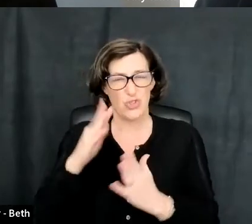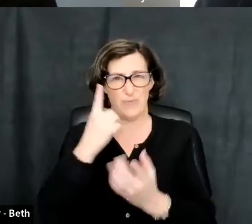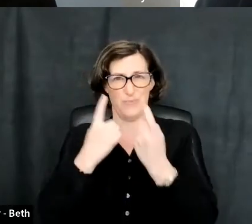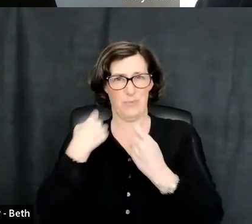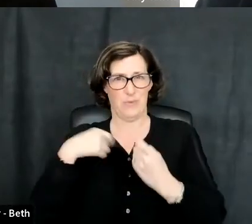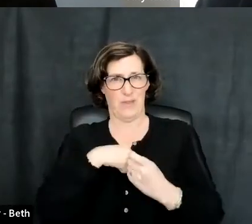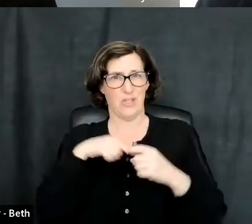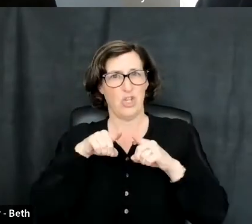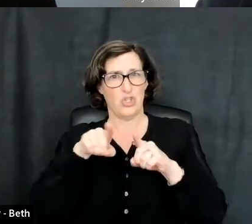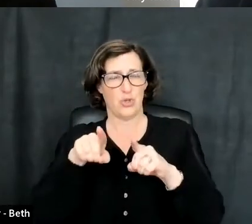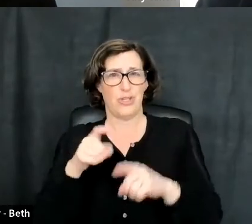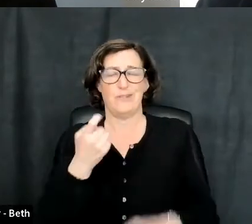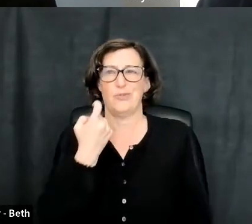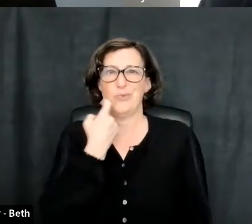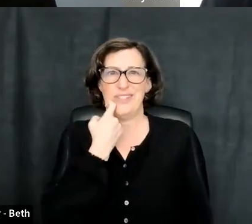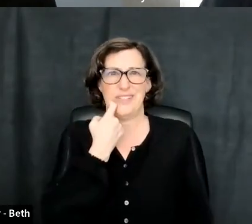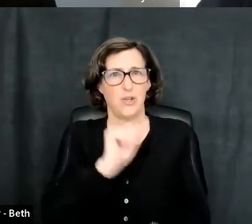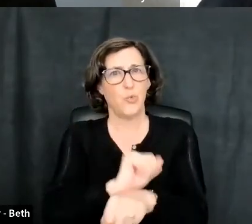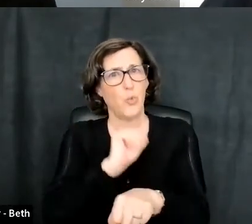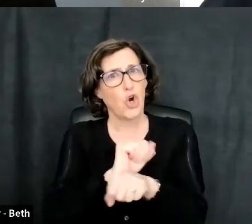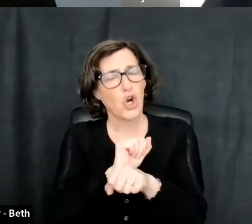during our recent work